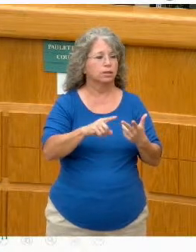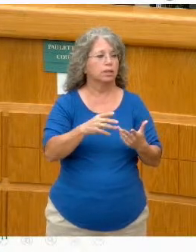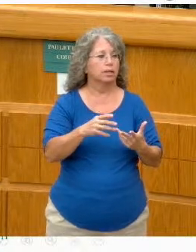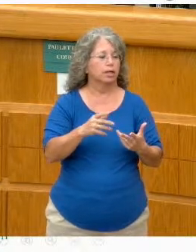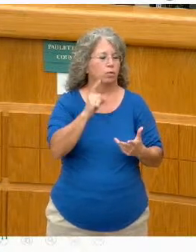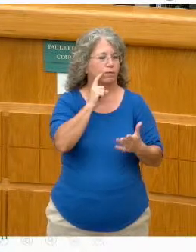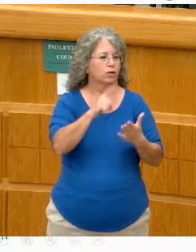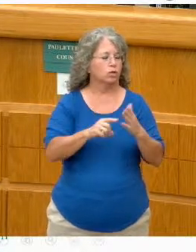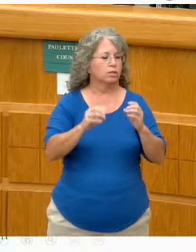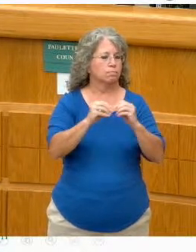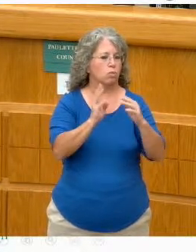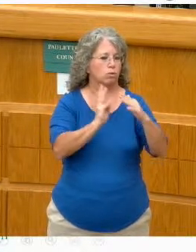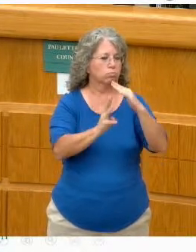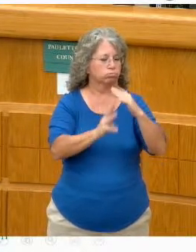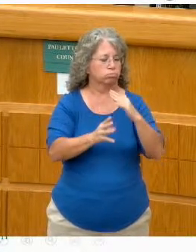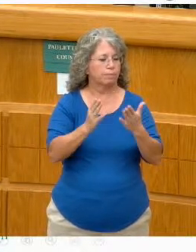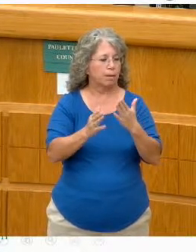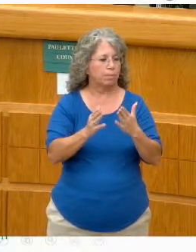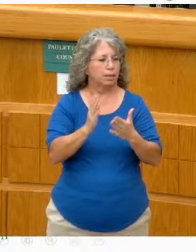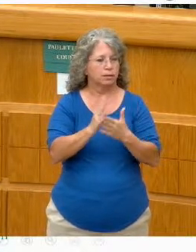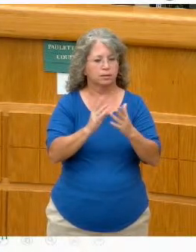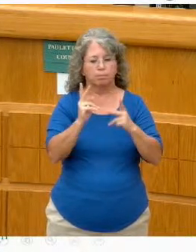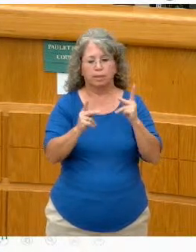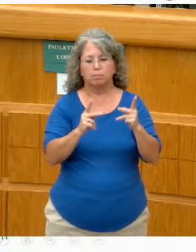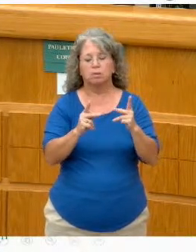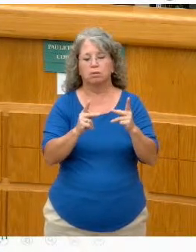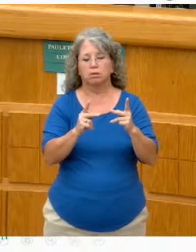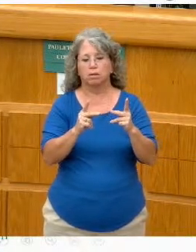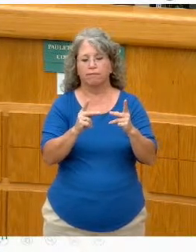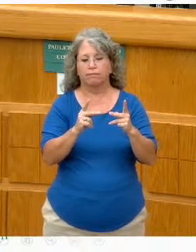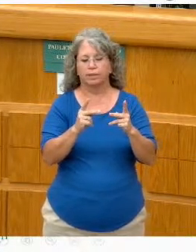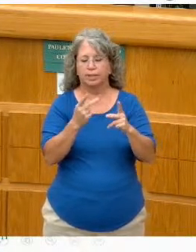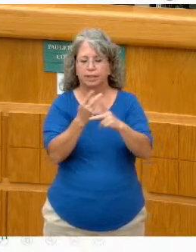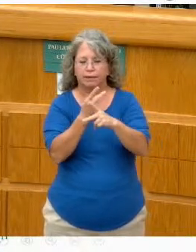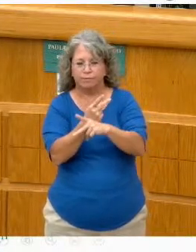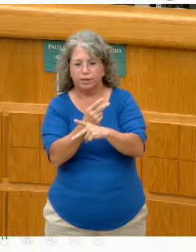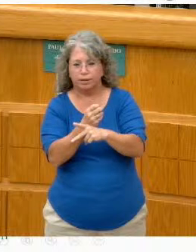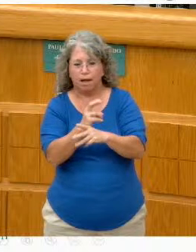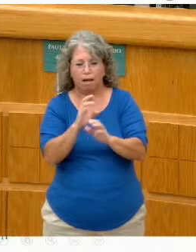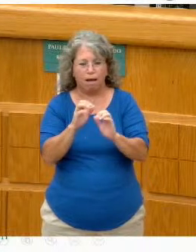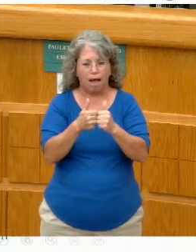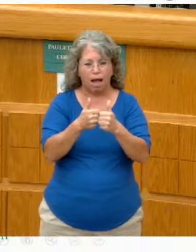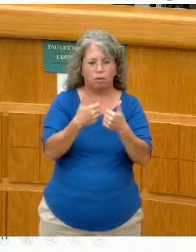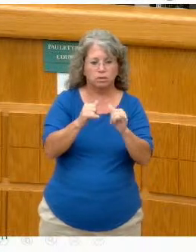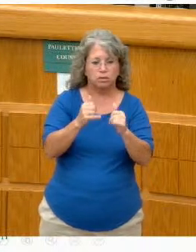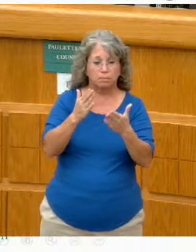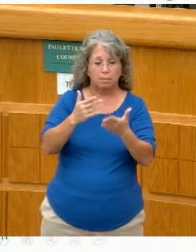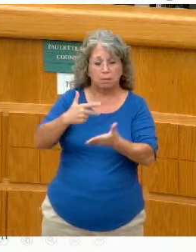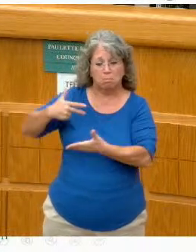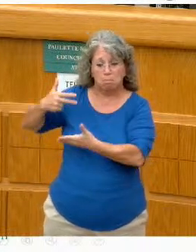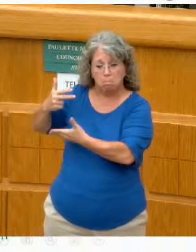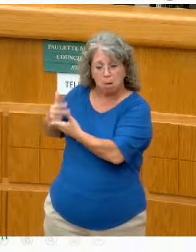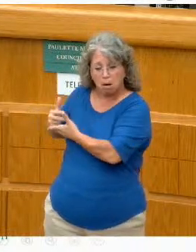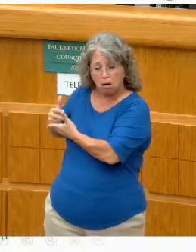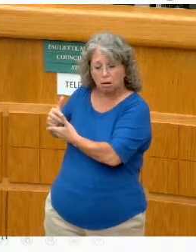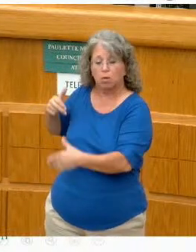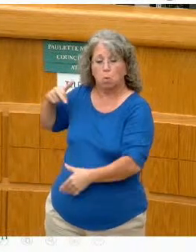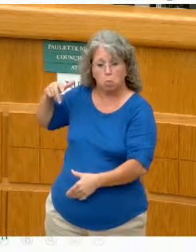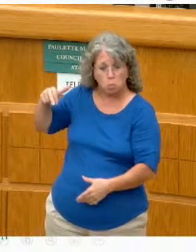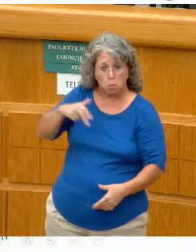the vehicle ban and deciding that they're going to go to the beach even if they have to park and walk. And we know that